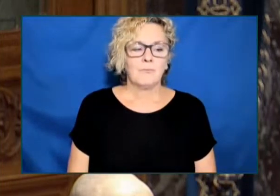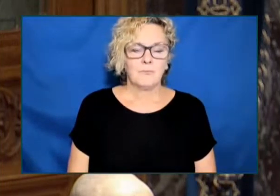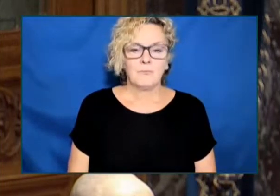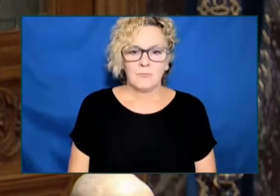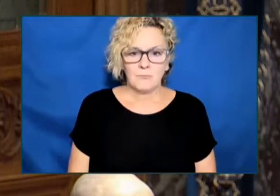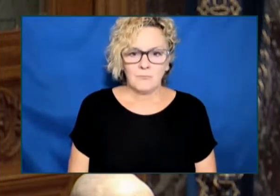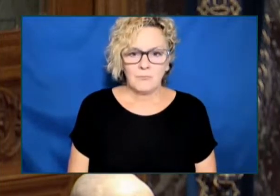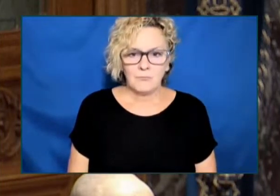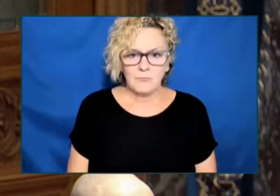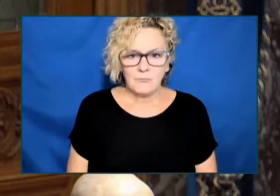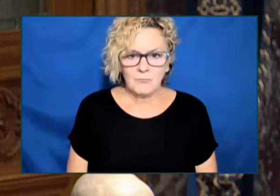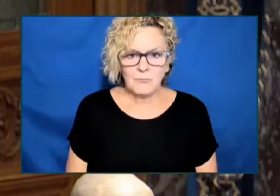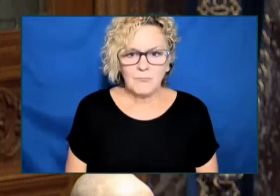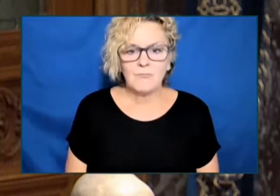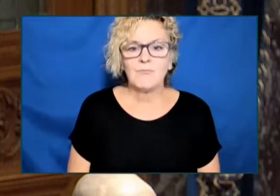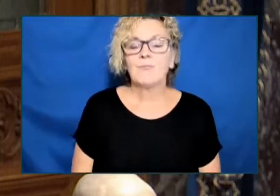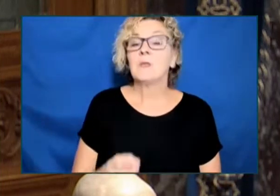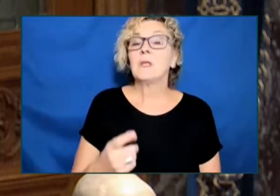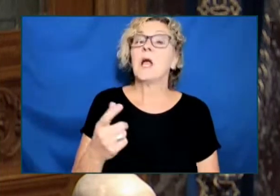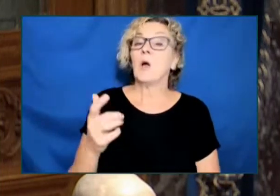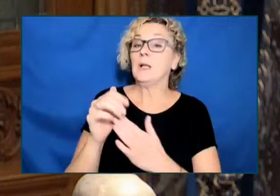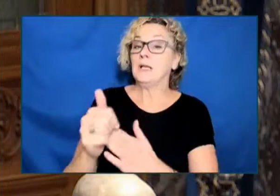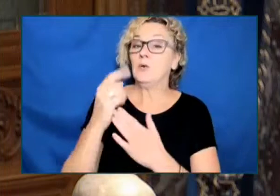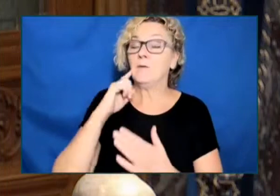members, please continue.